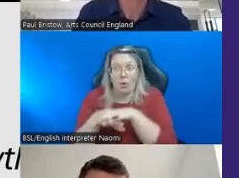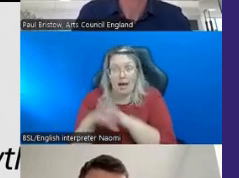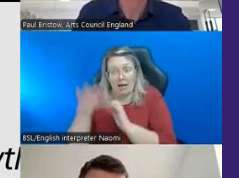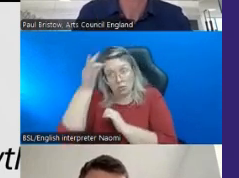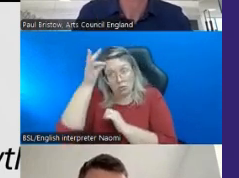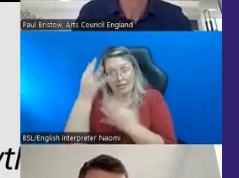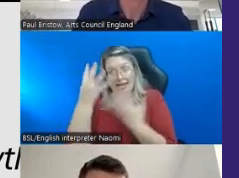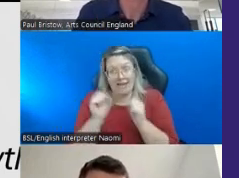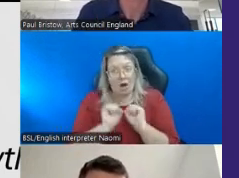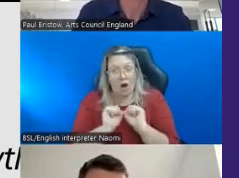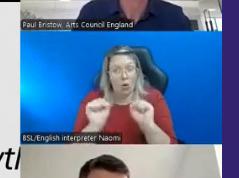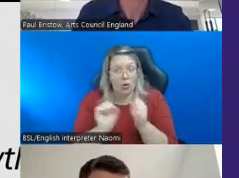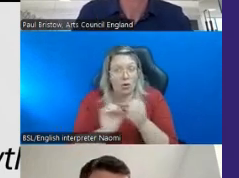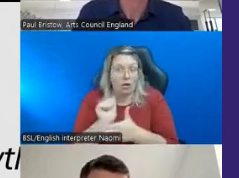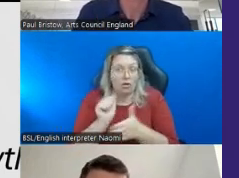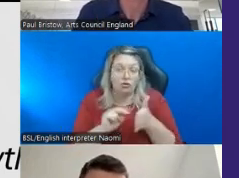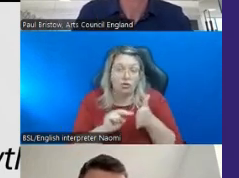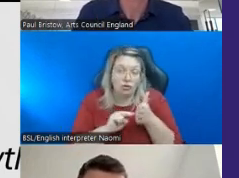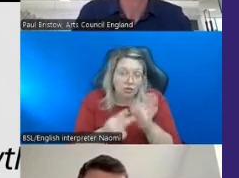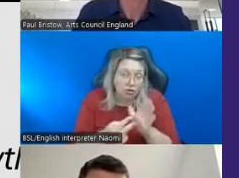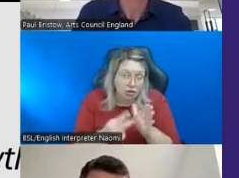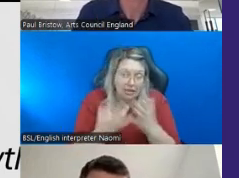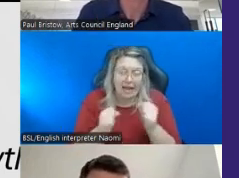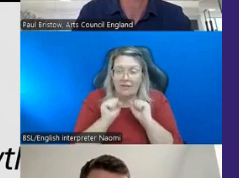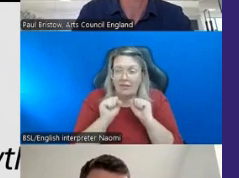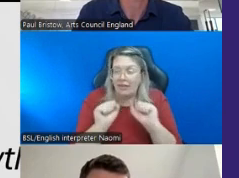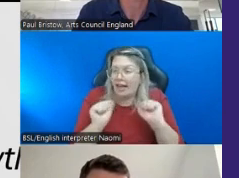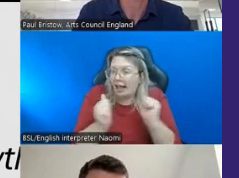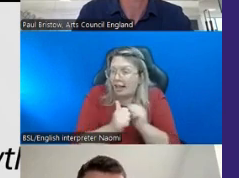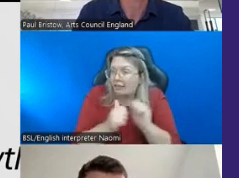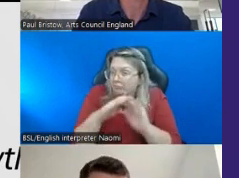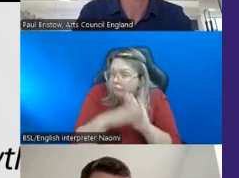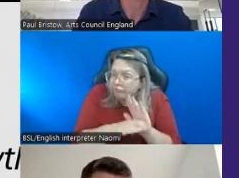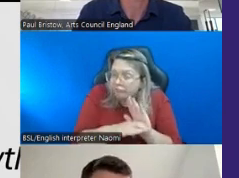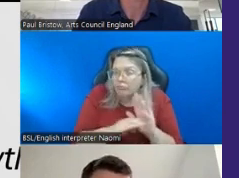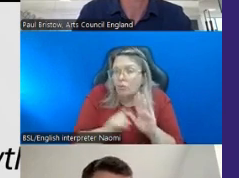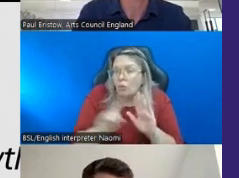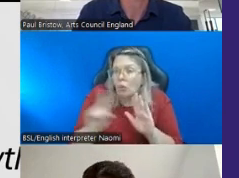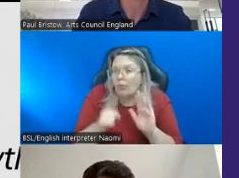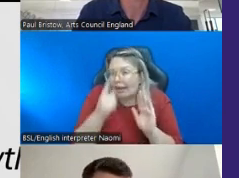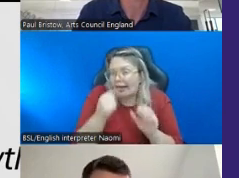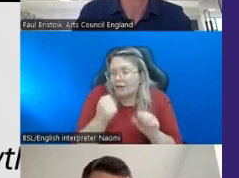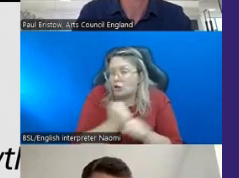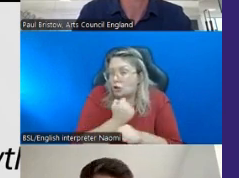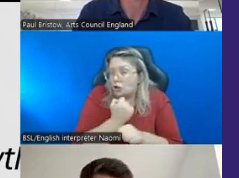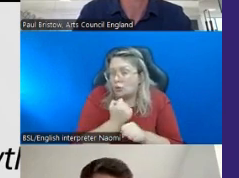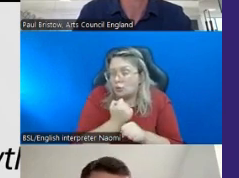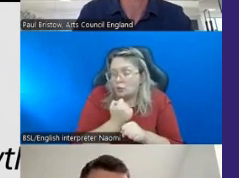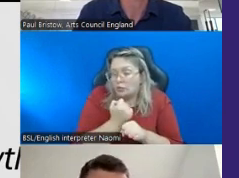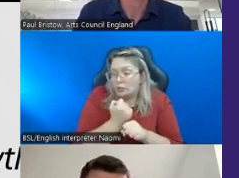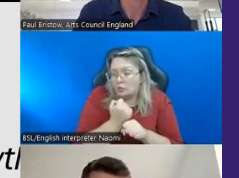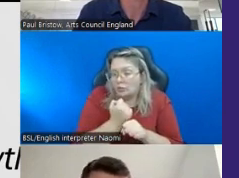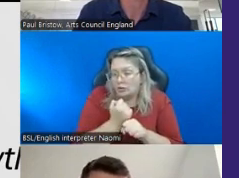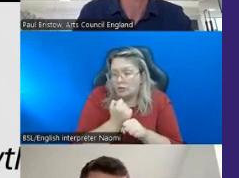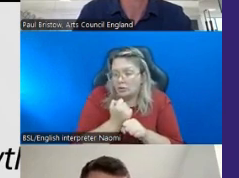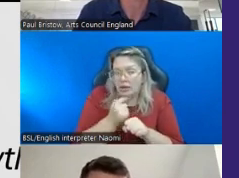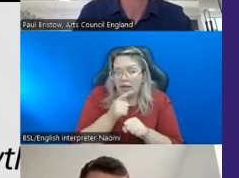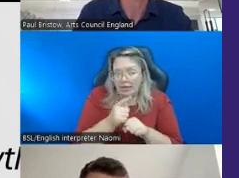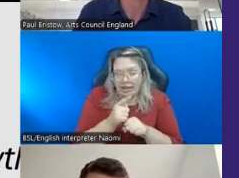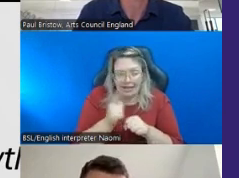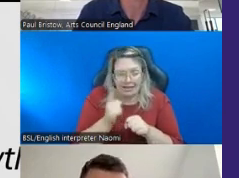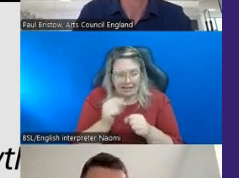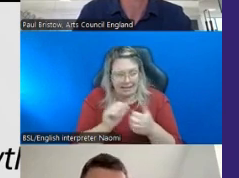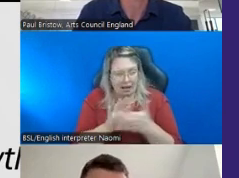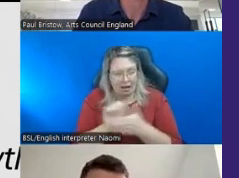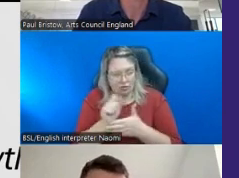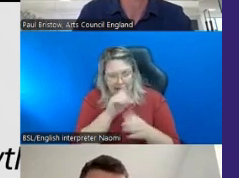cultural strategies and their places and the things that they can do and the levers that they can pull that sit in amongst these areas of